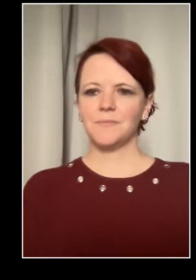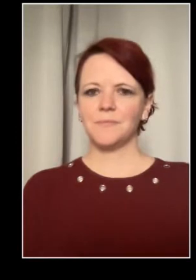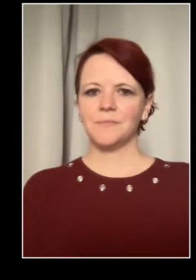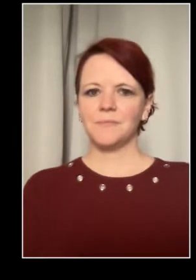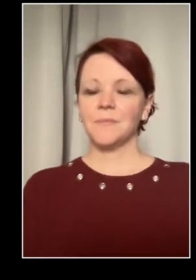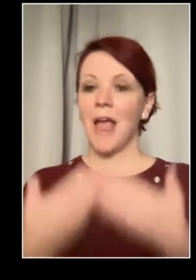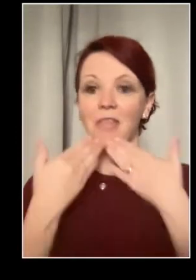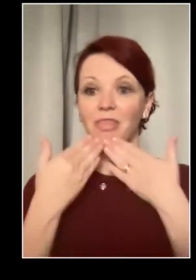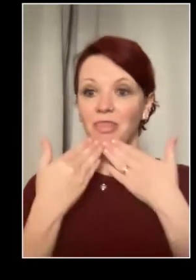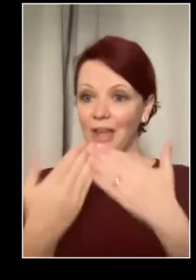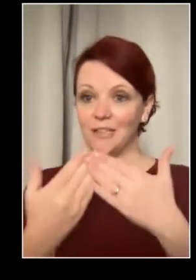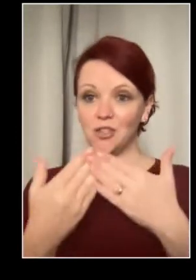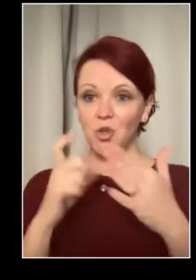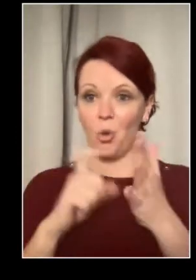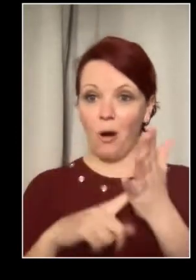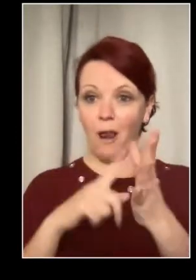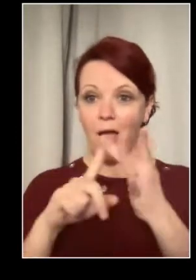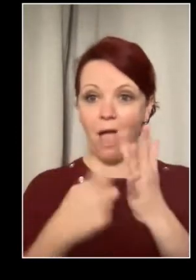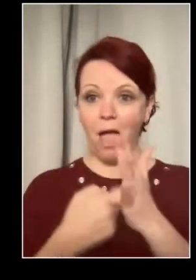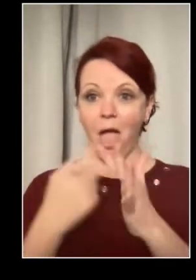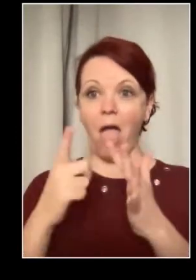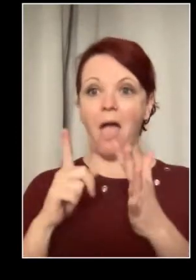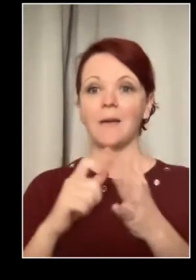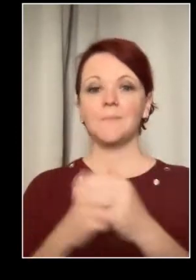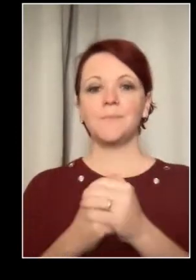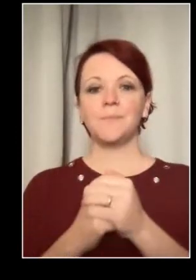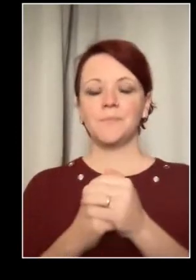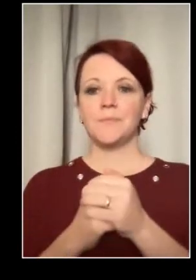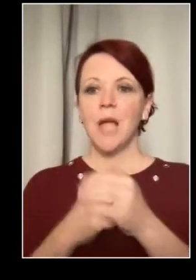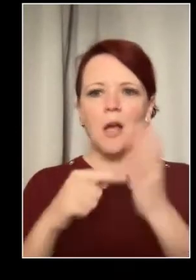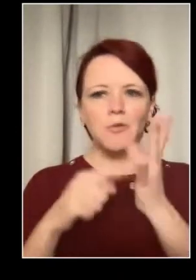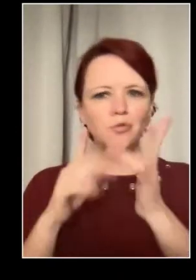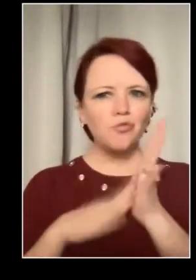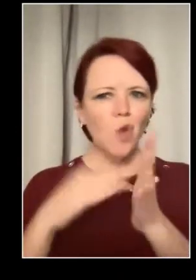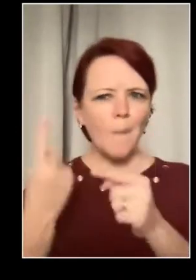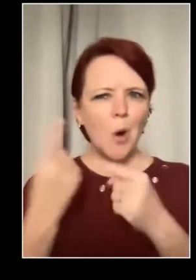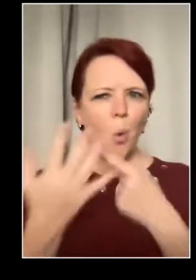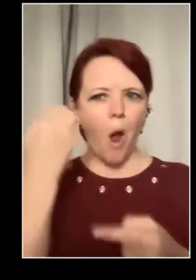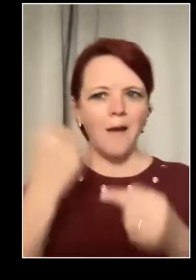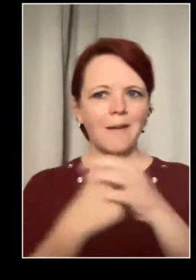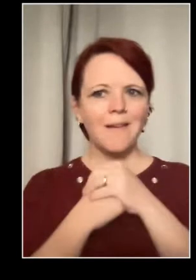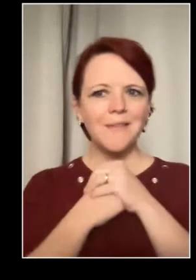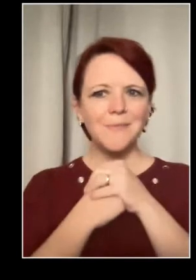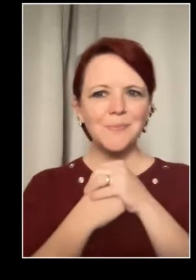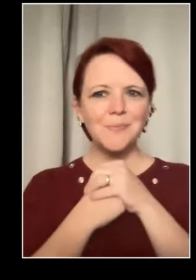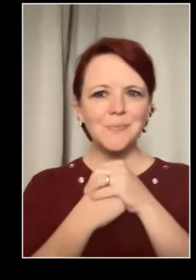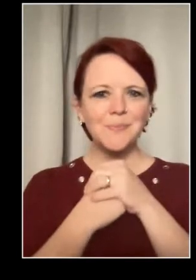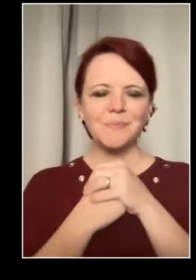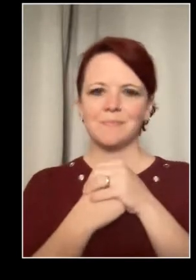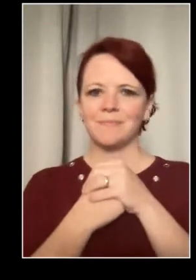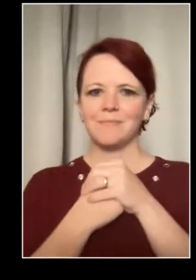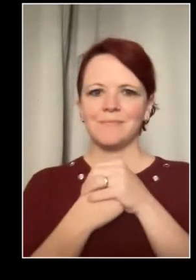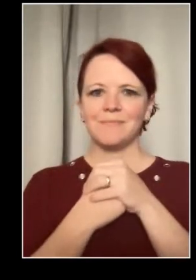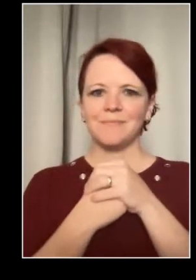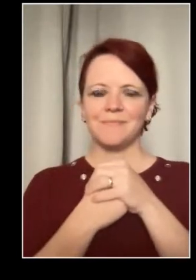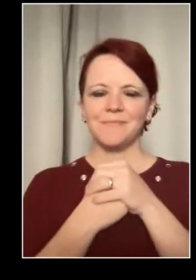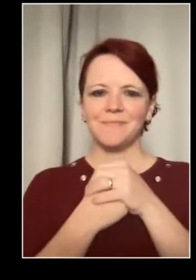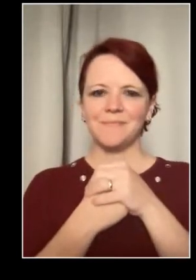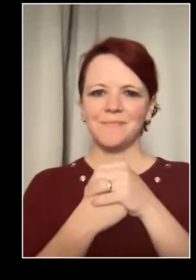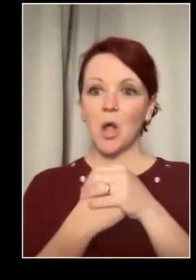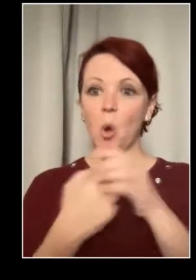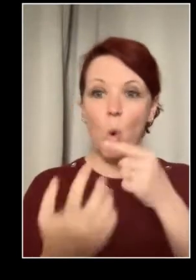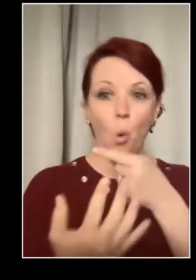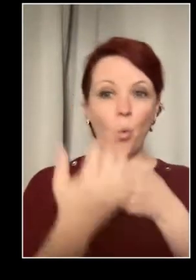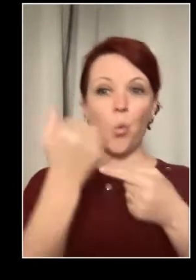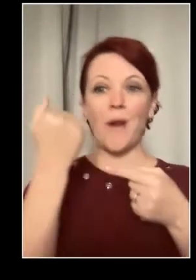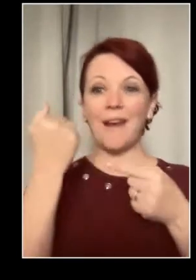Thank you, Claire. So let's do just that with Tom. Who's the winner? Thank you, Rob. So the winner of the BCS,